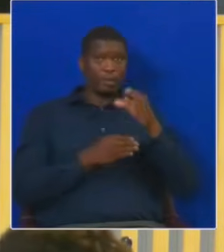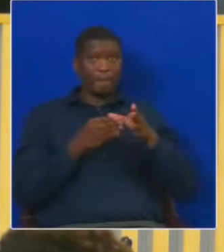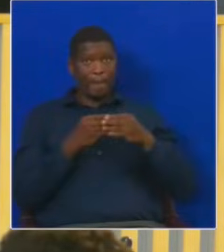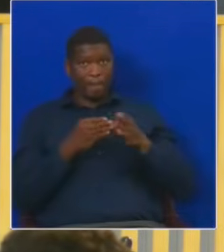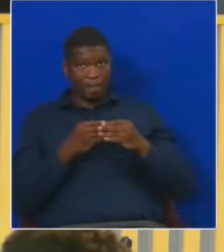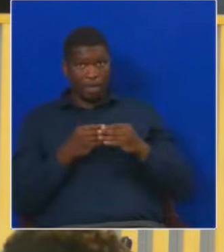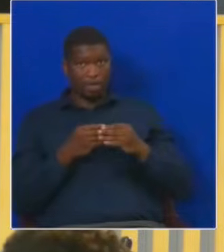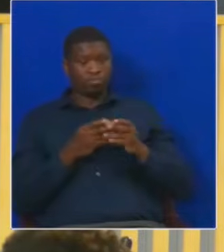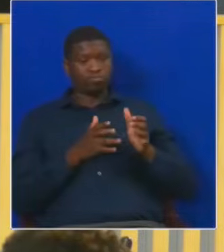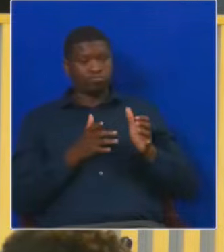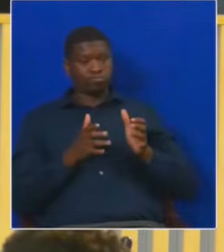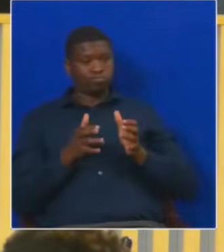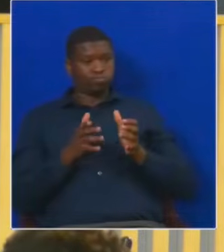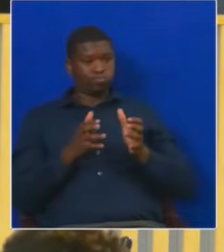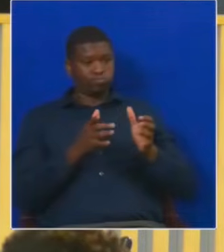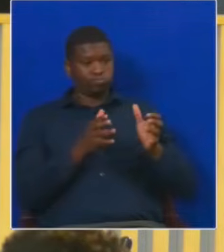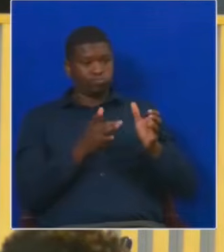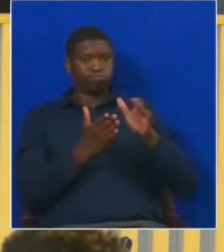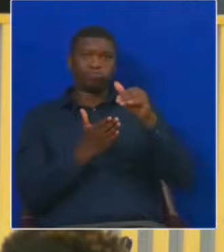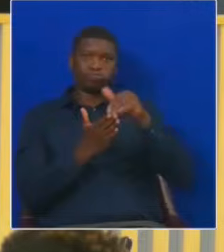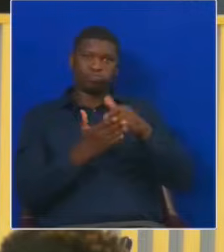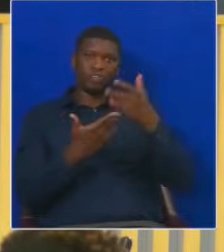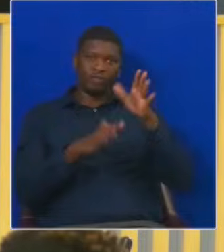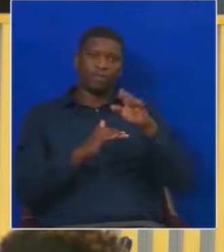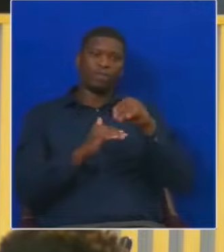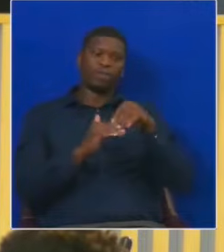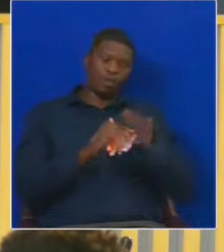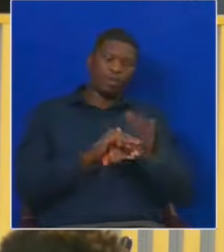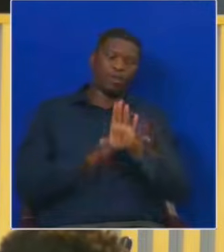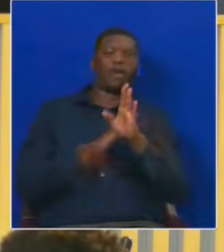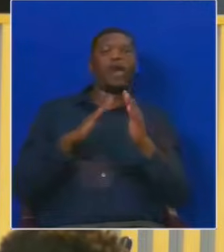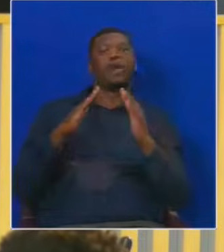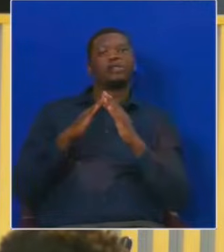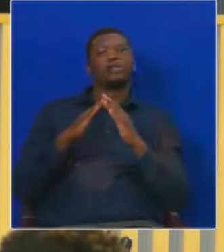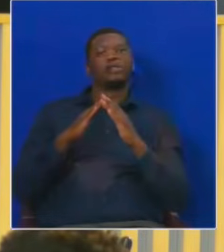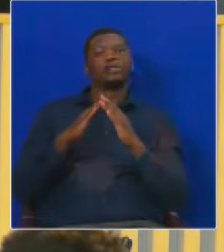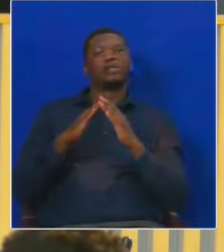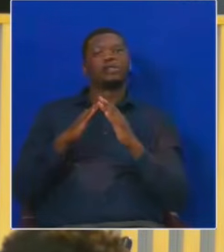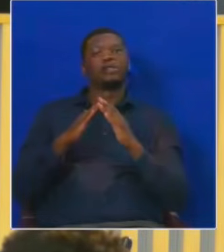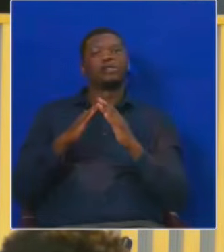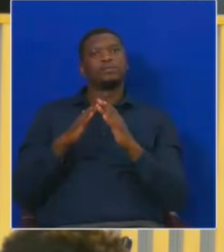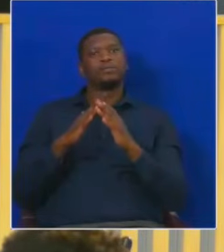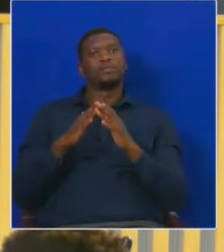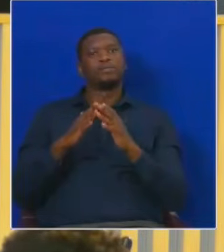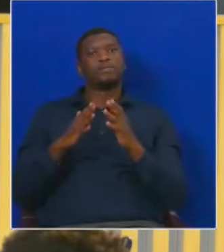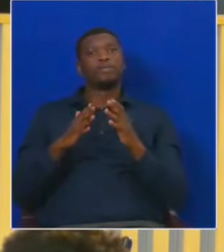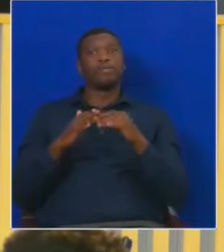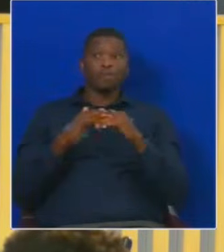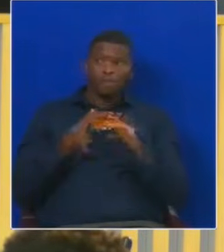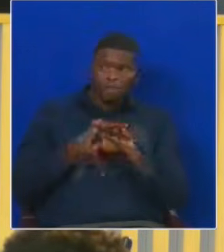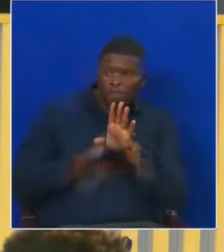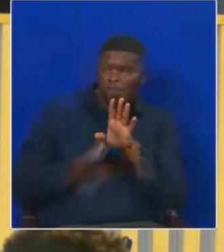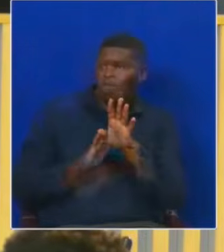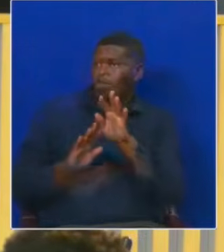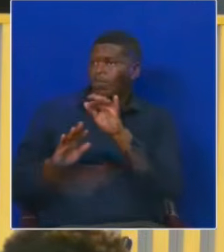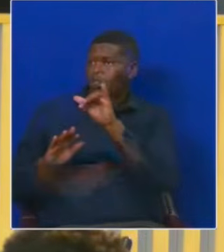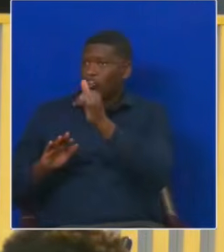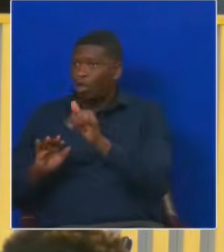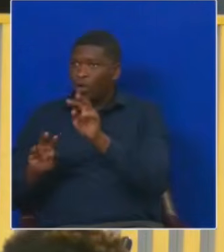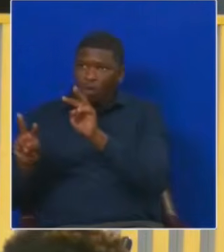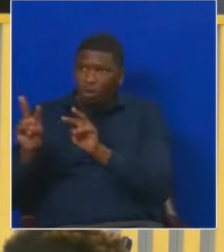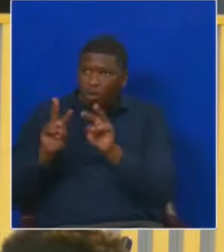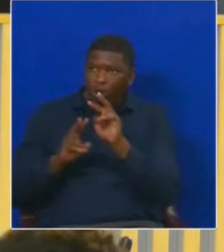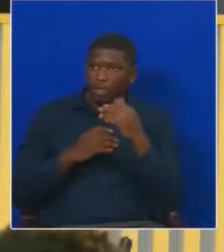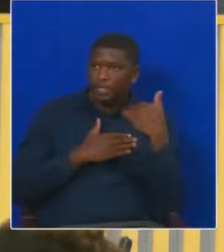entered and they ensured that it was safe for the detection to